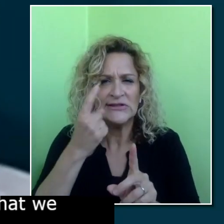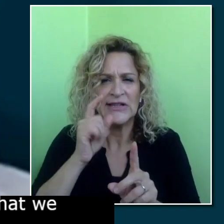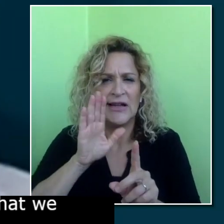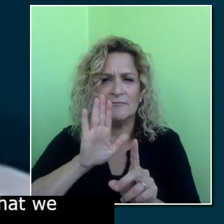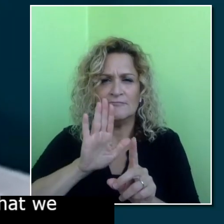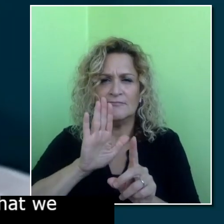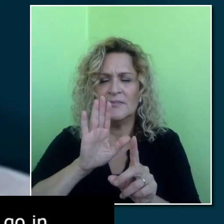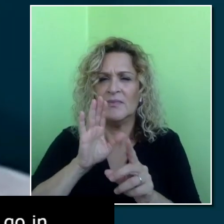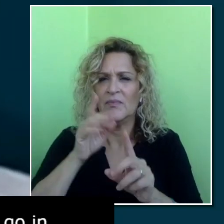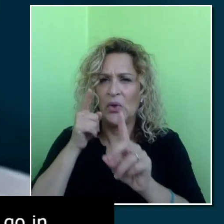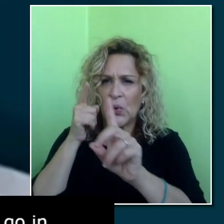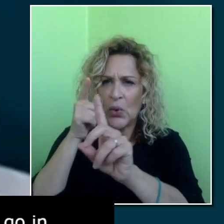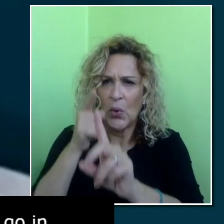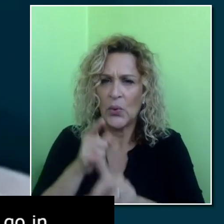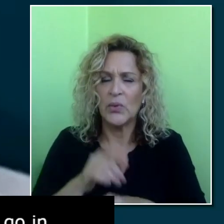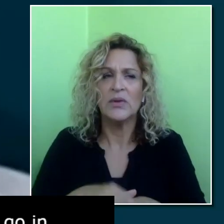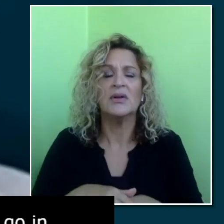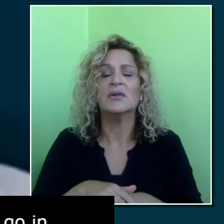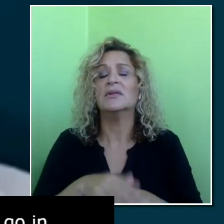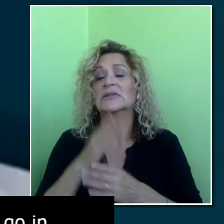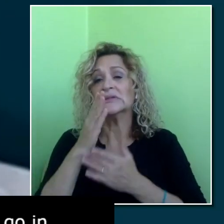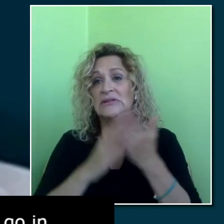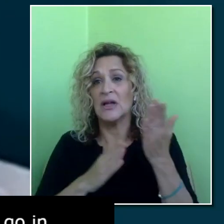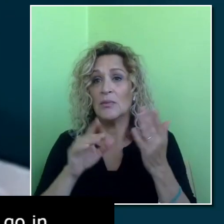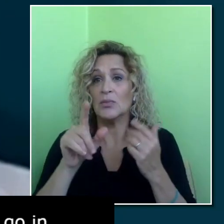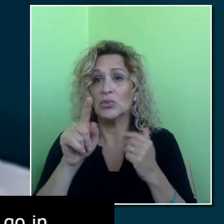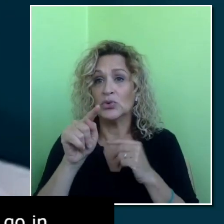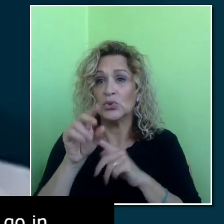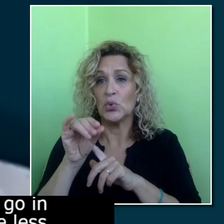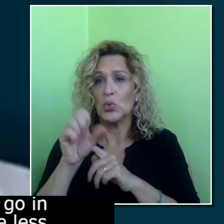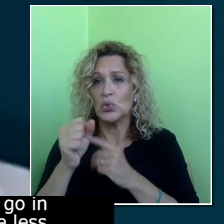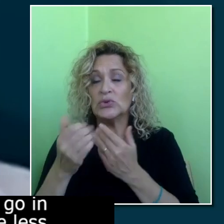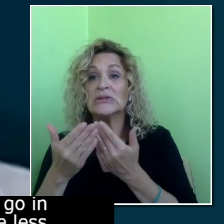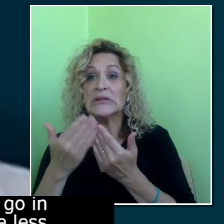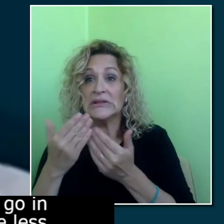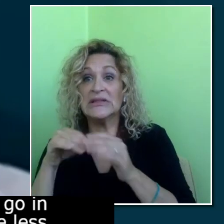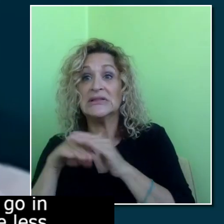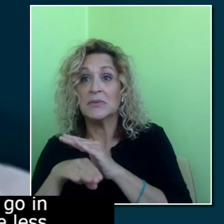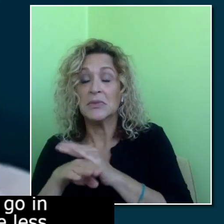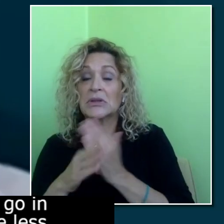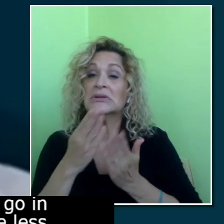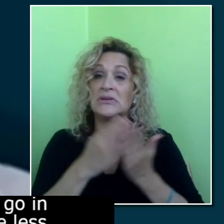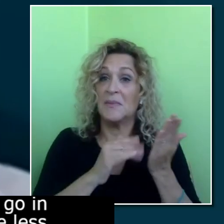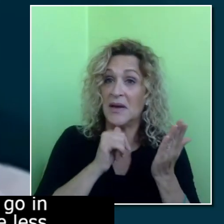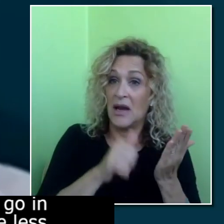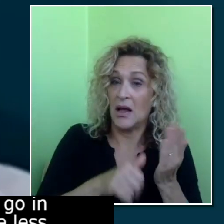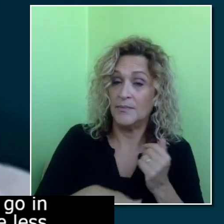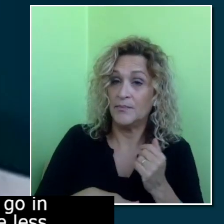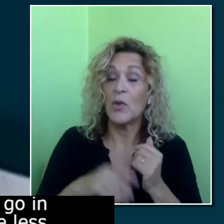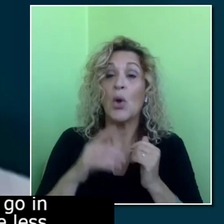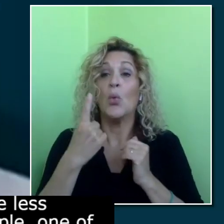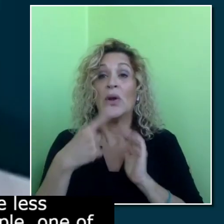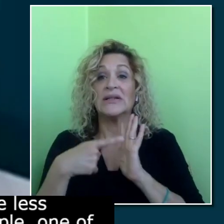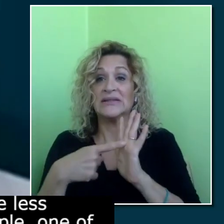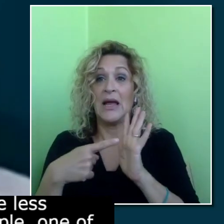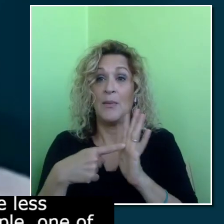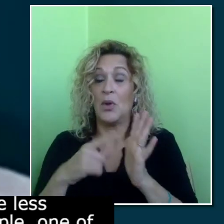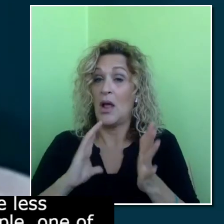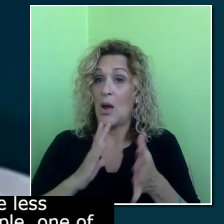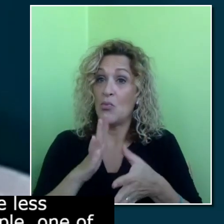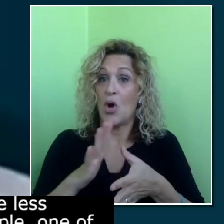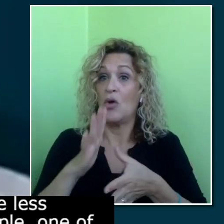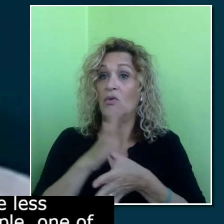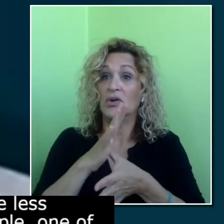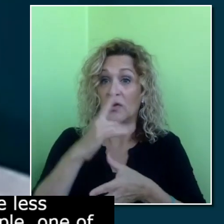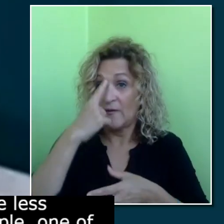less accessible than they ought to be. To pick one example, one of our priorities for 2021 is to